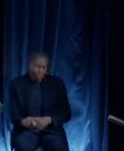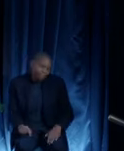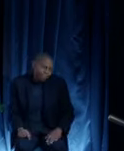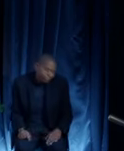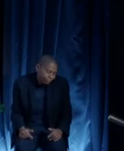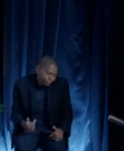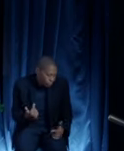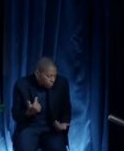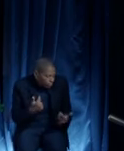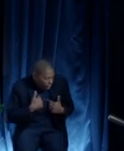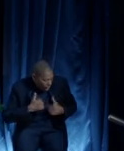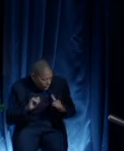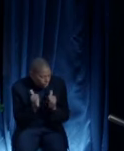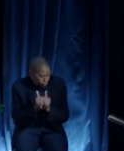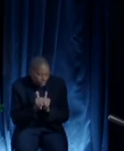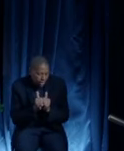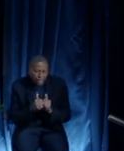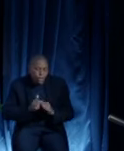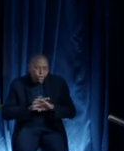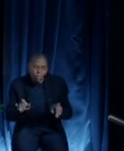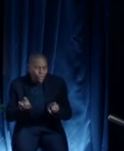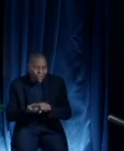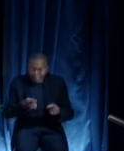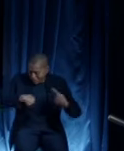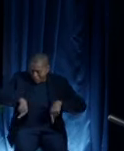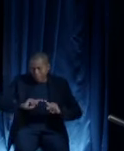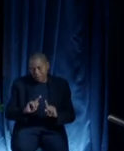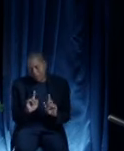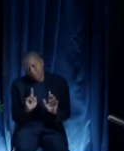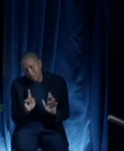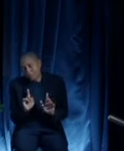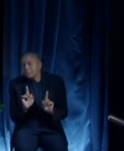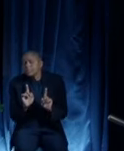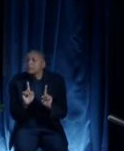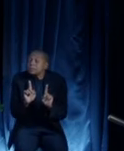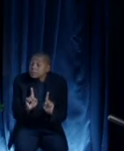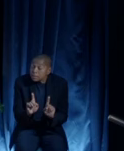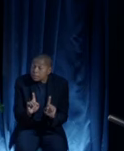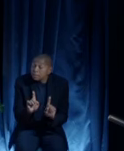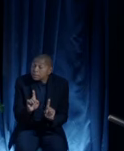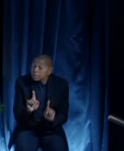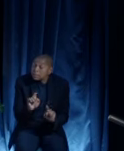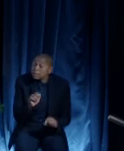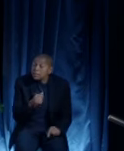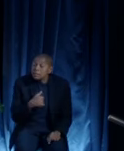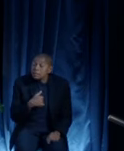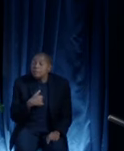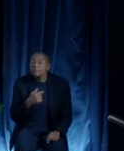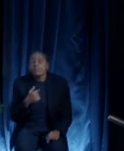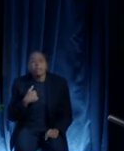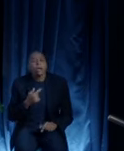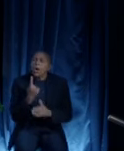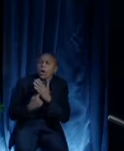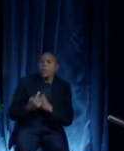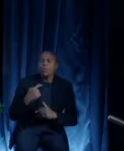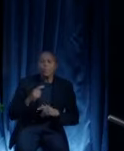like us in ways that actually they weren't just like us. Right. That I do have a problem with, but I also don't go the other way of saying, oh, I'm only interested